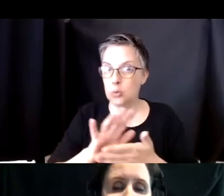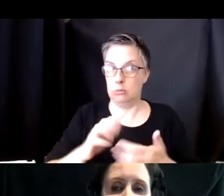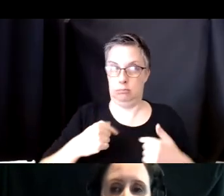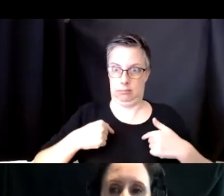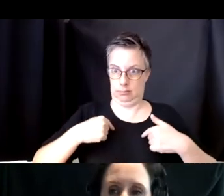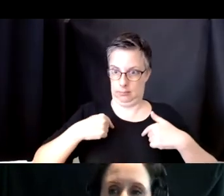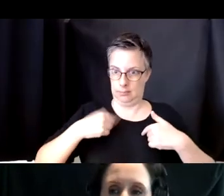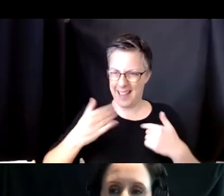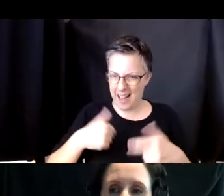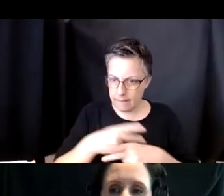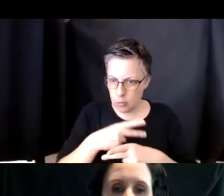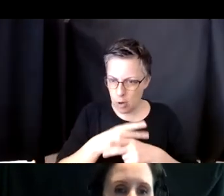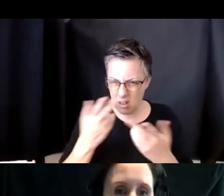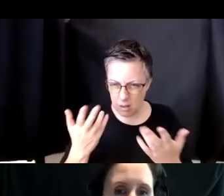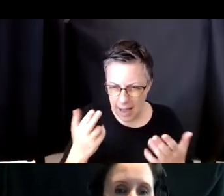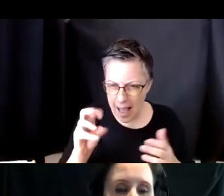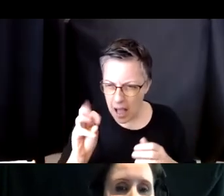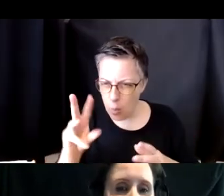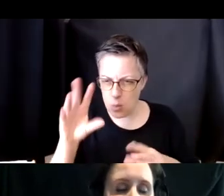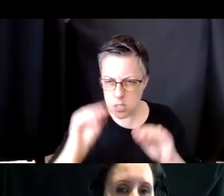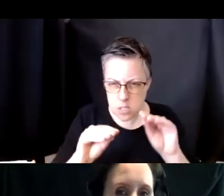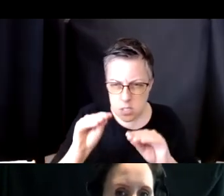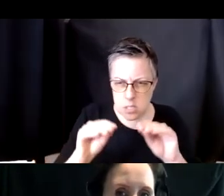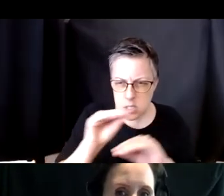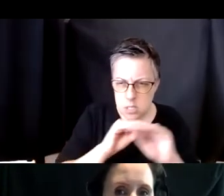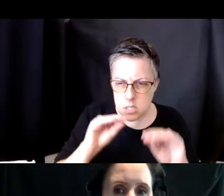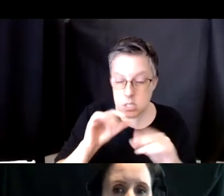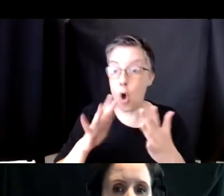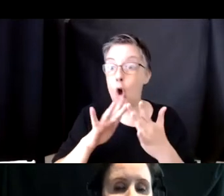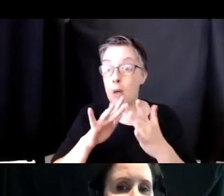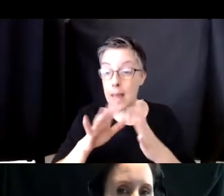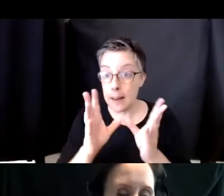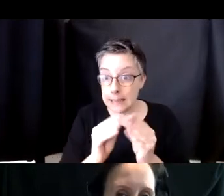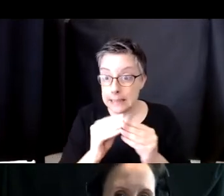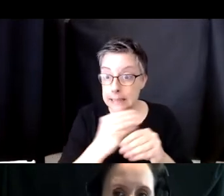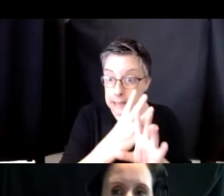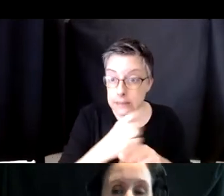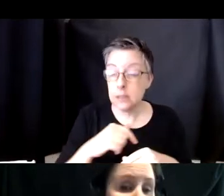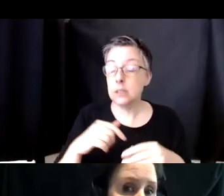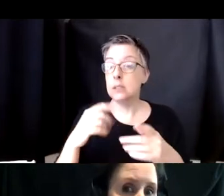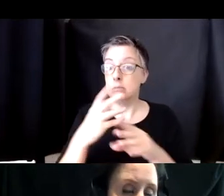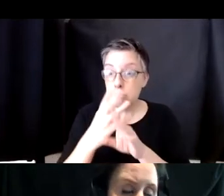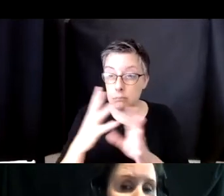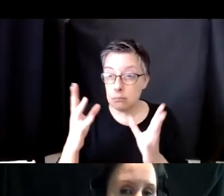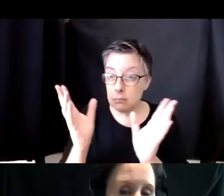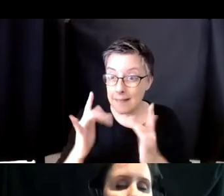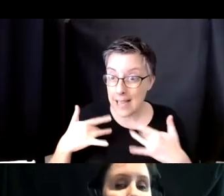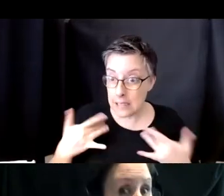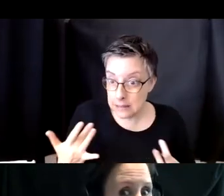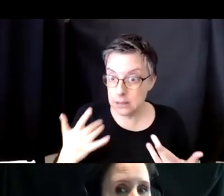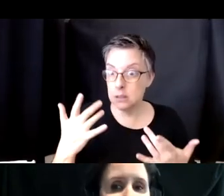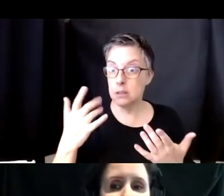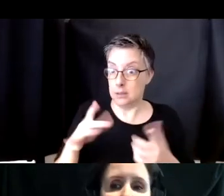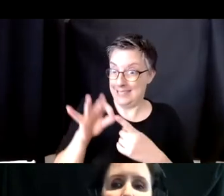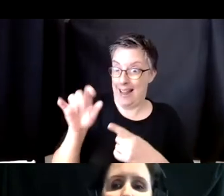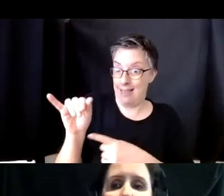and having to figure out how to have caption for online meetings and online events, as well as especially